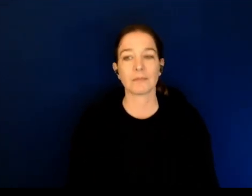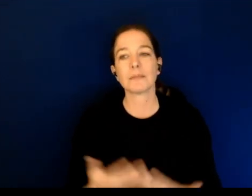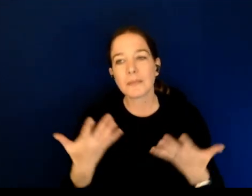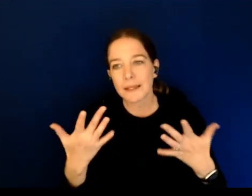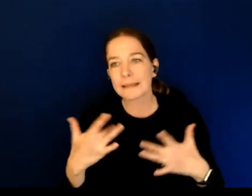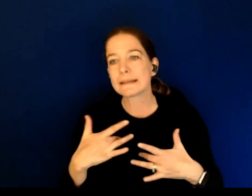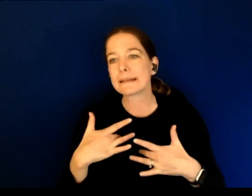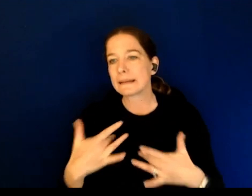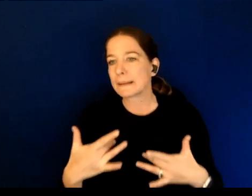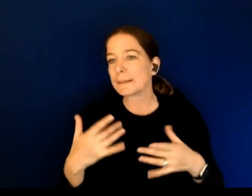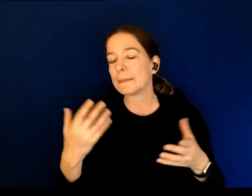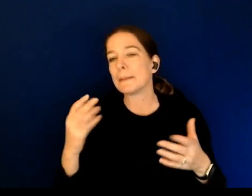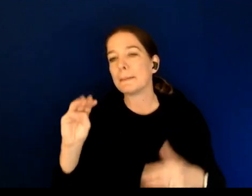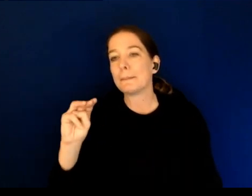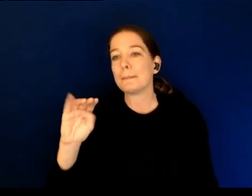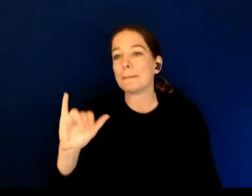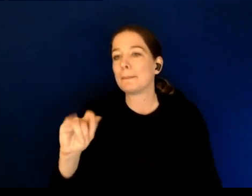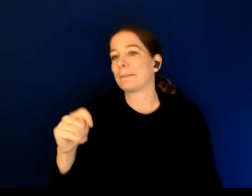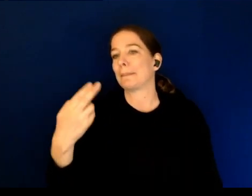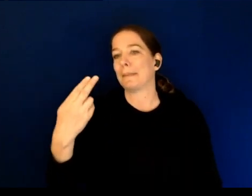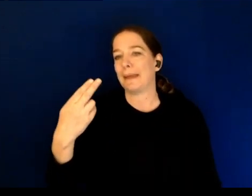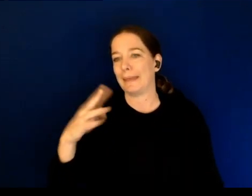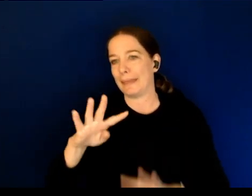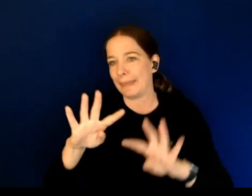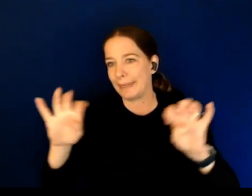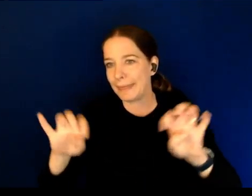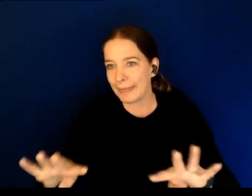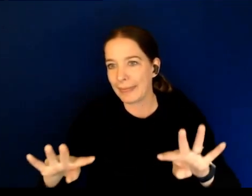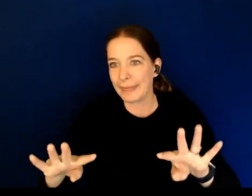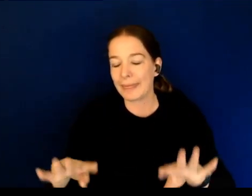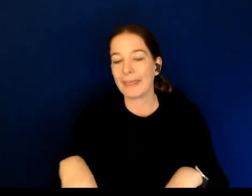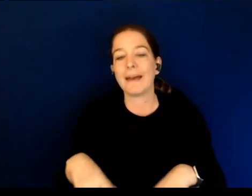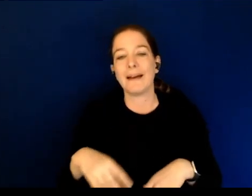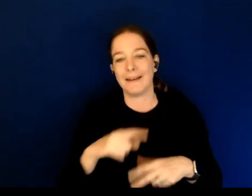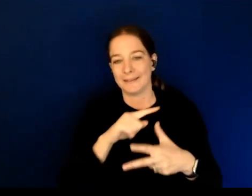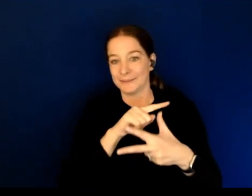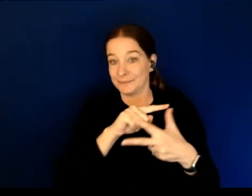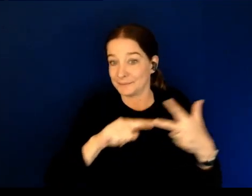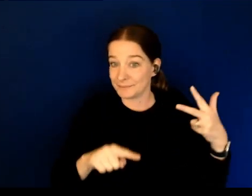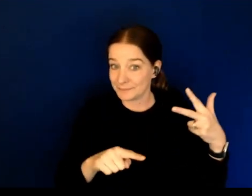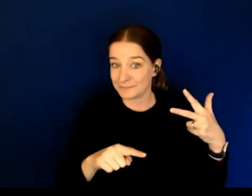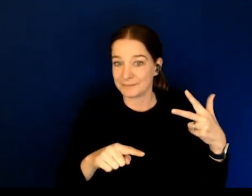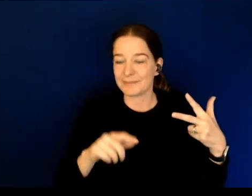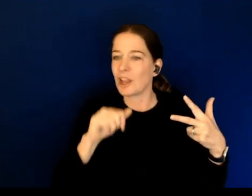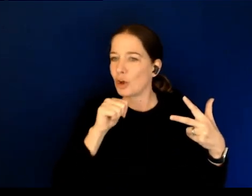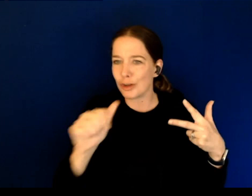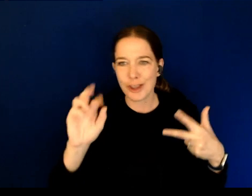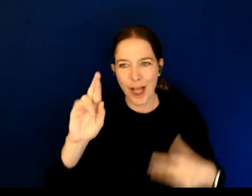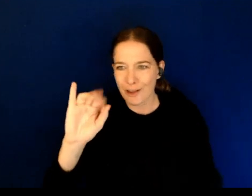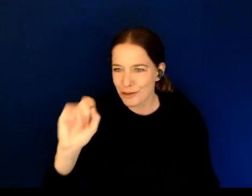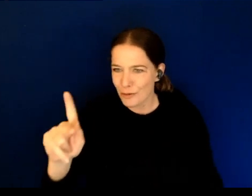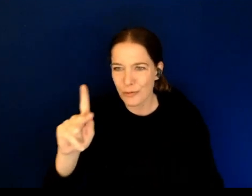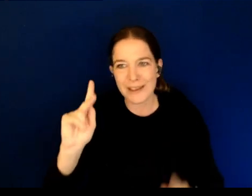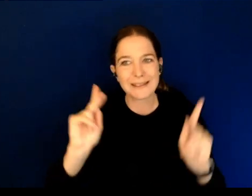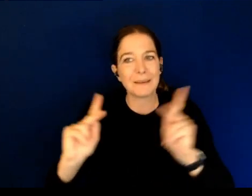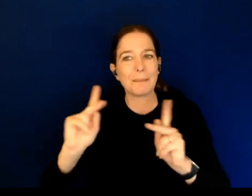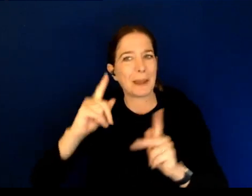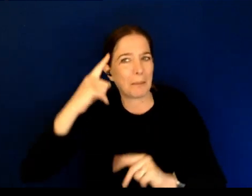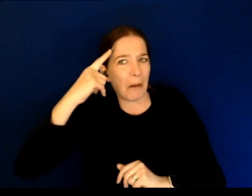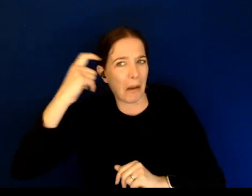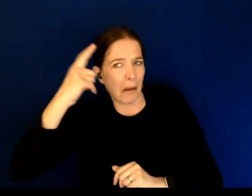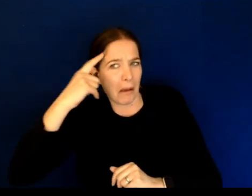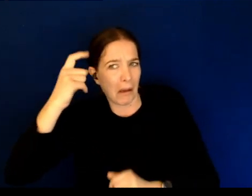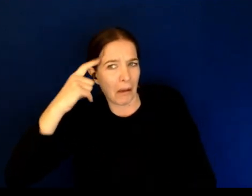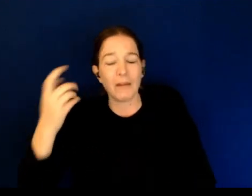Contrary to common myths, these digital sentinels are not the risky tools they're sometimes portrayed